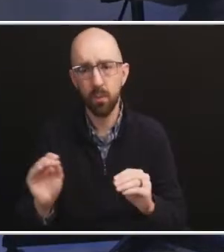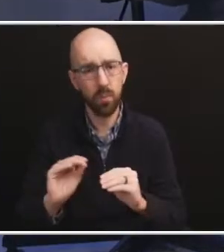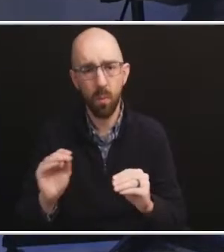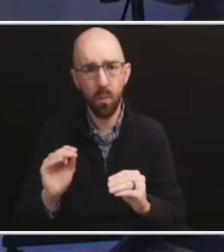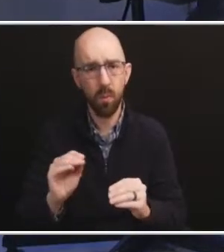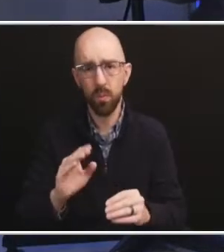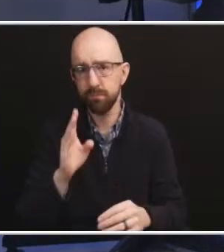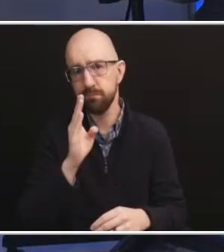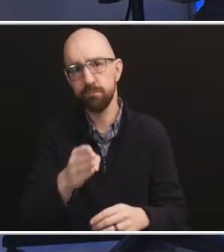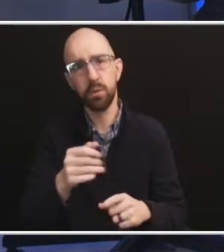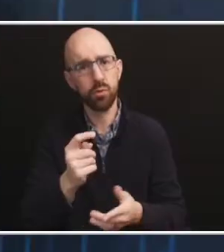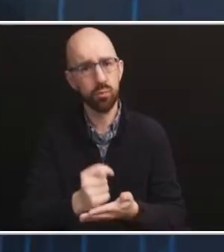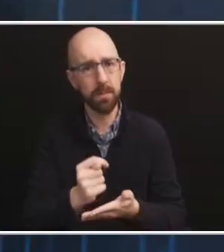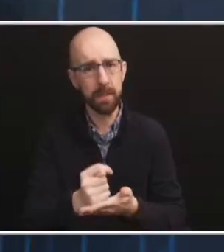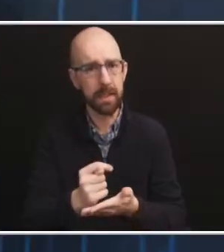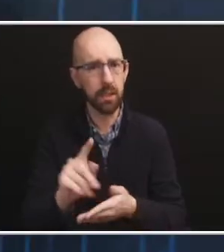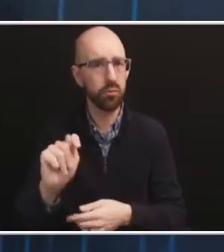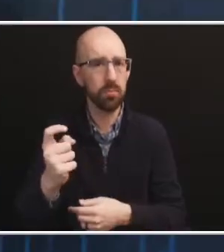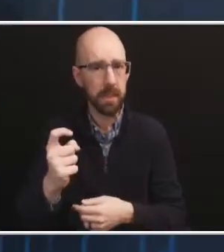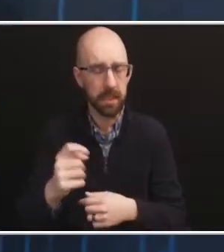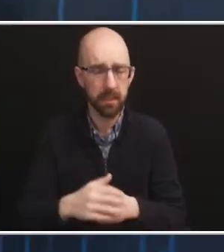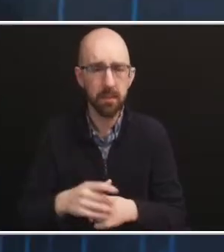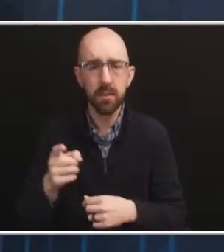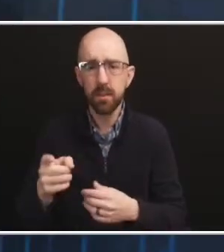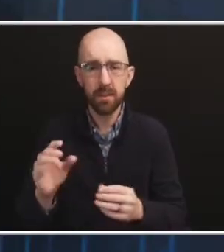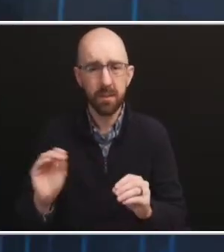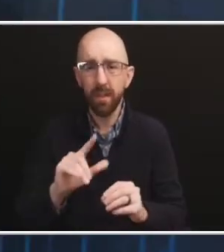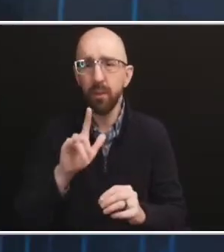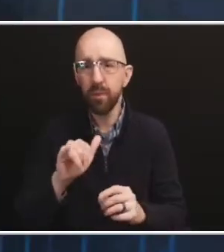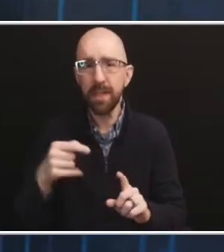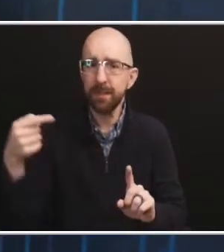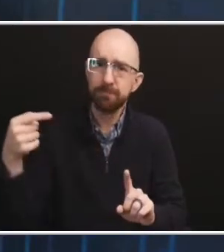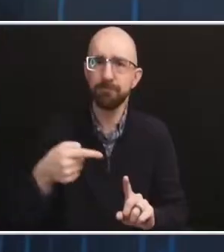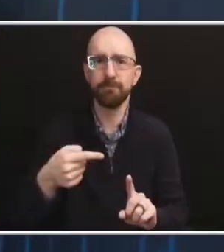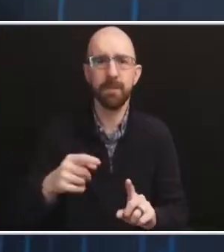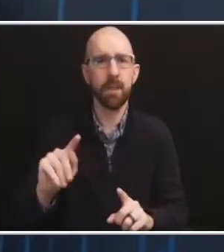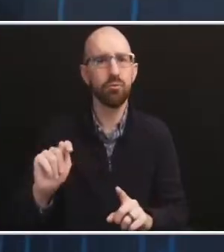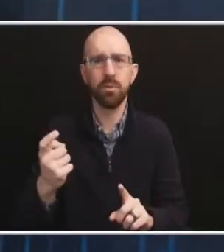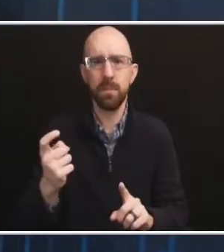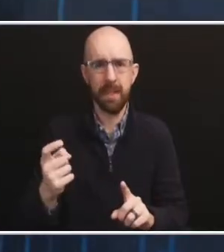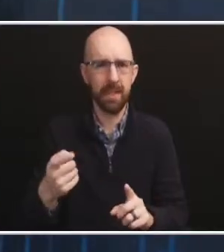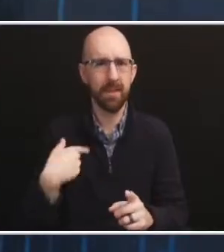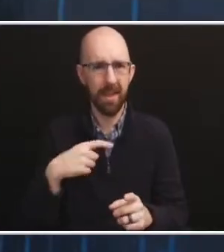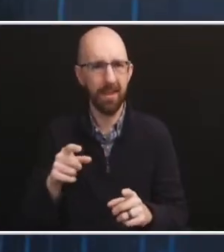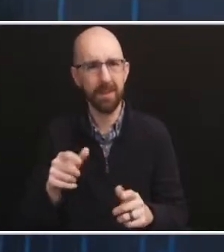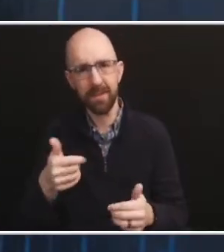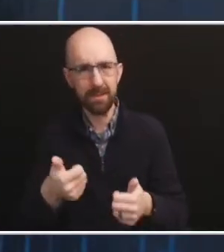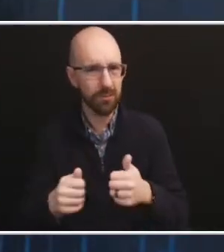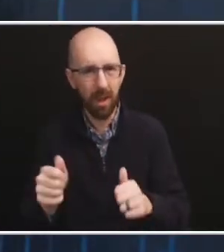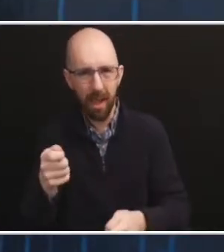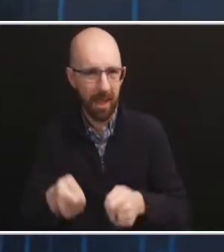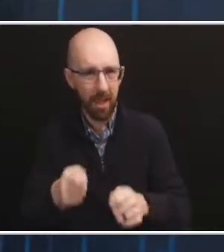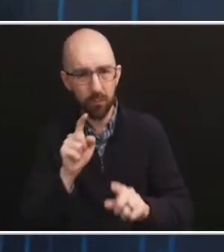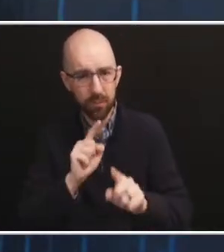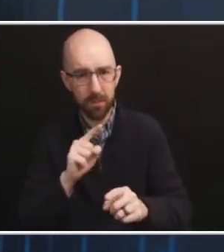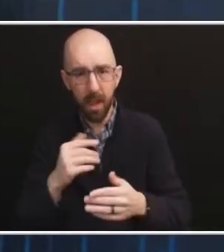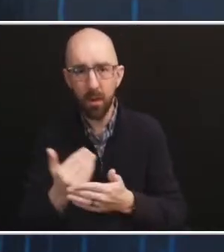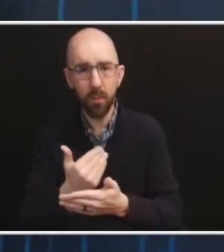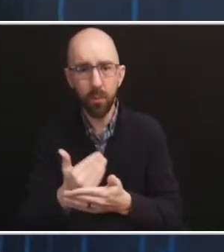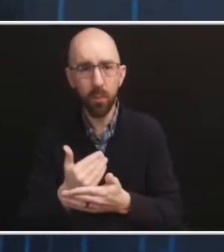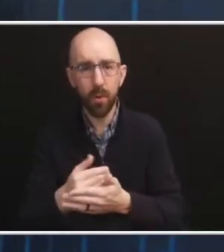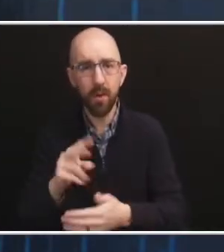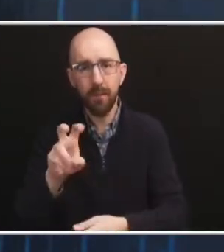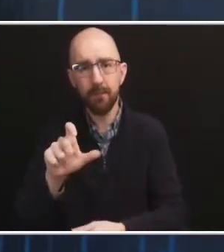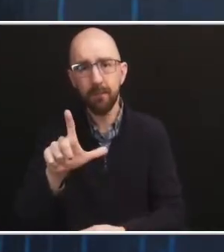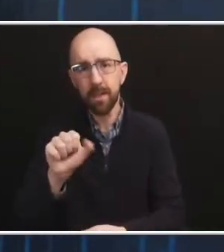There are some treatments, but really there's nothing that's really the go-to. So we try to respond to any of these new blood vessels that pop up, or if there's bleeding, we can treat, but